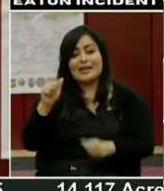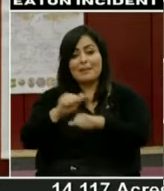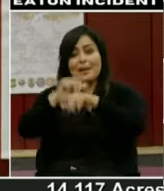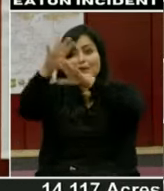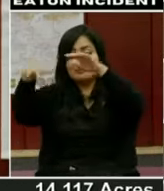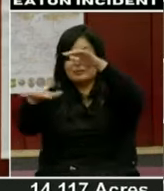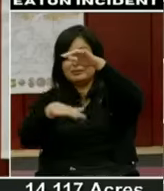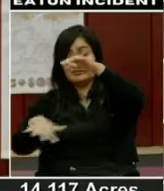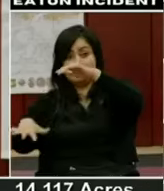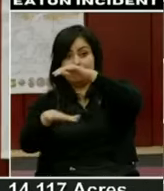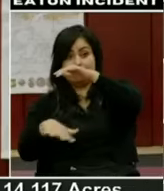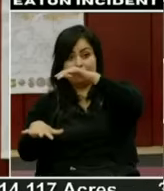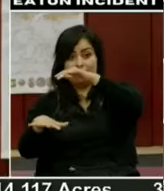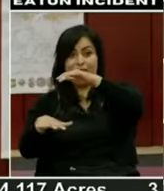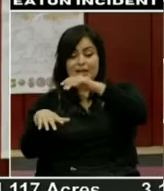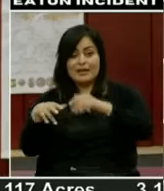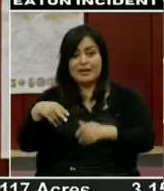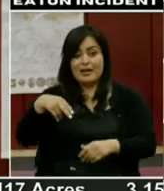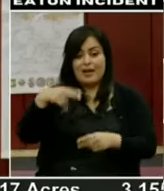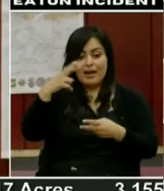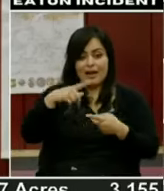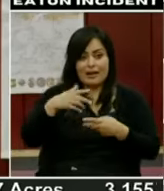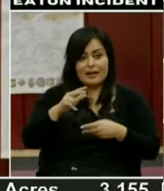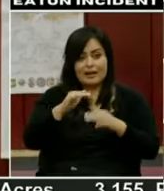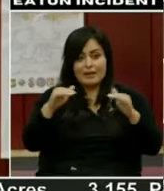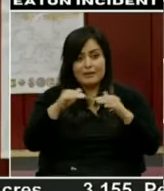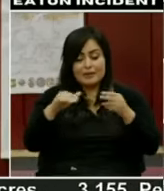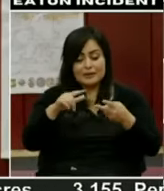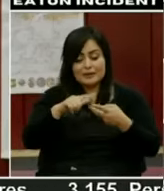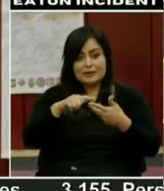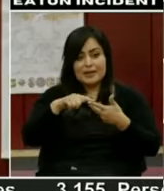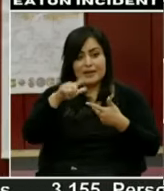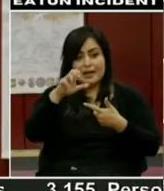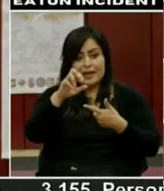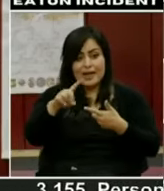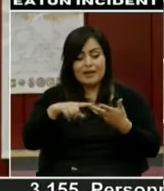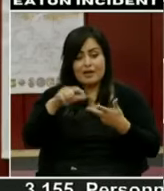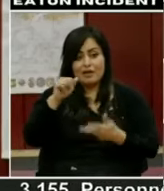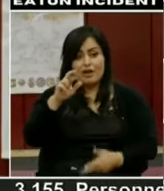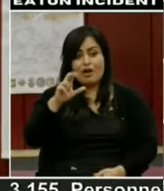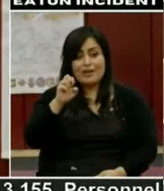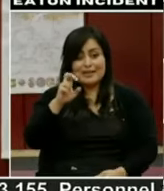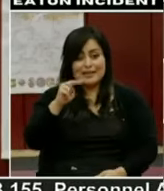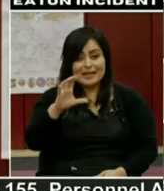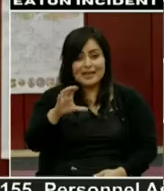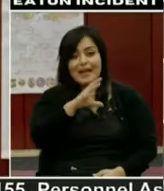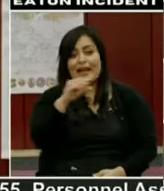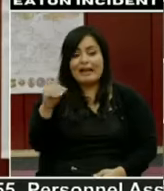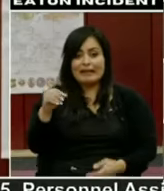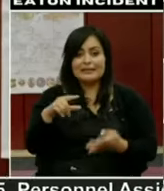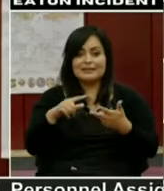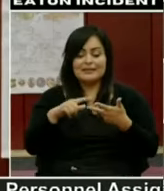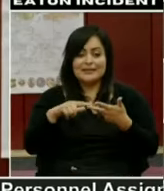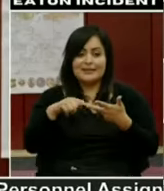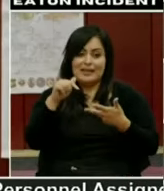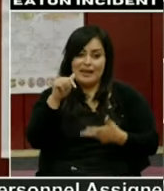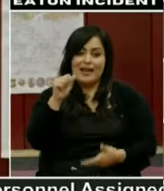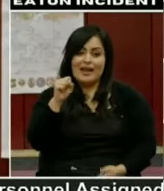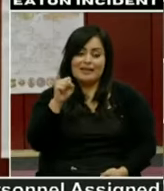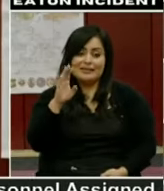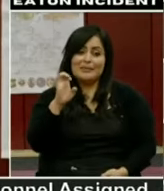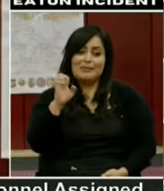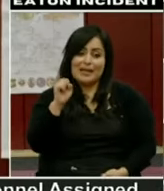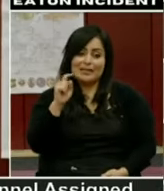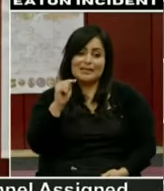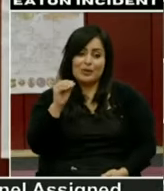of higher level of arsenic, lead, and asbestos exposure is very present. Keep that in mind when you start thinking about digging